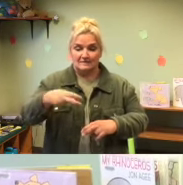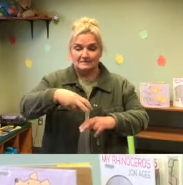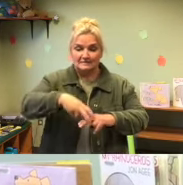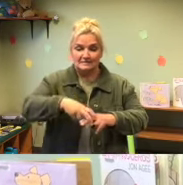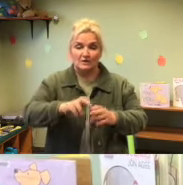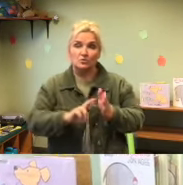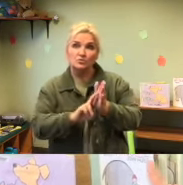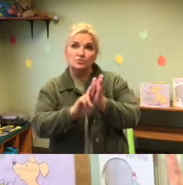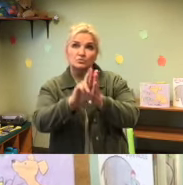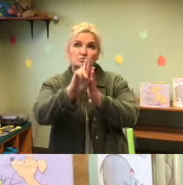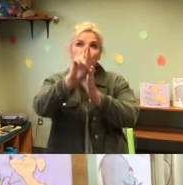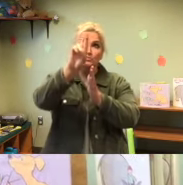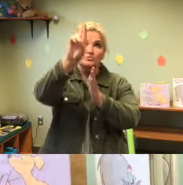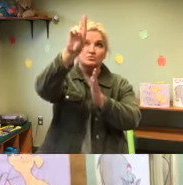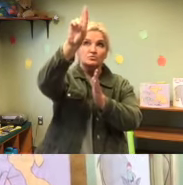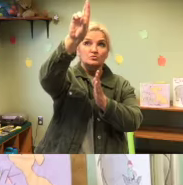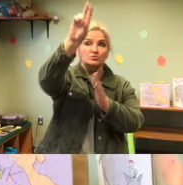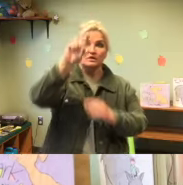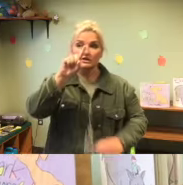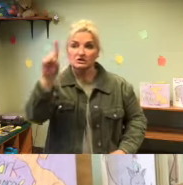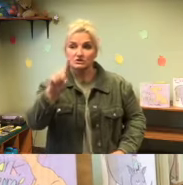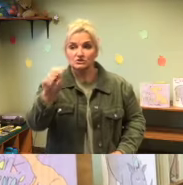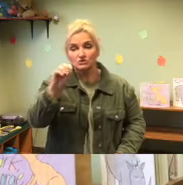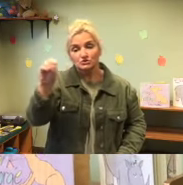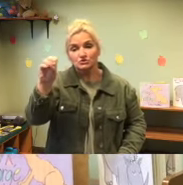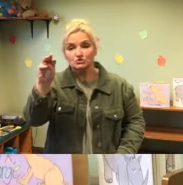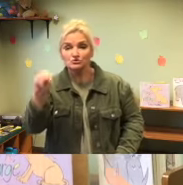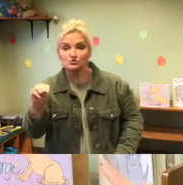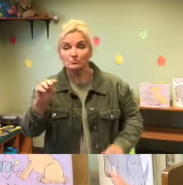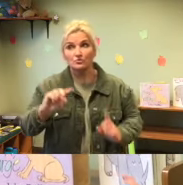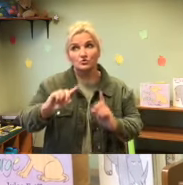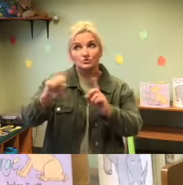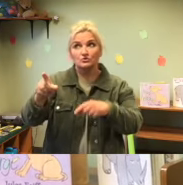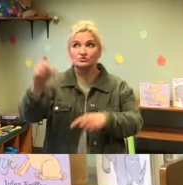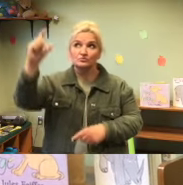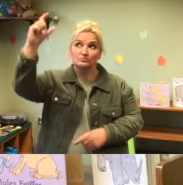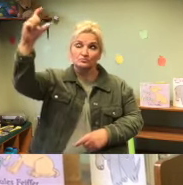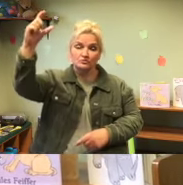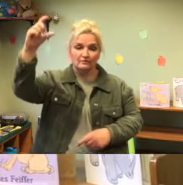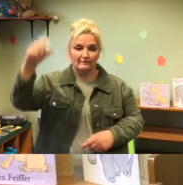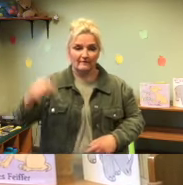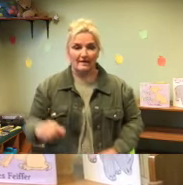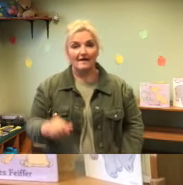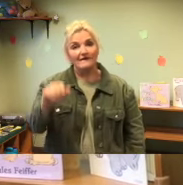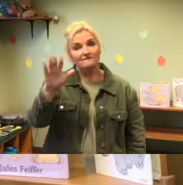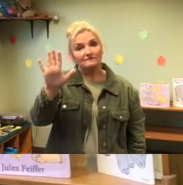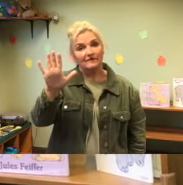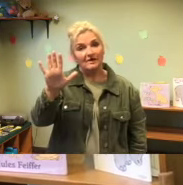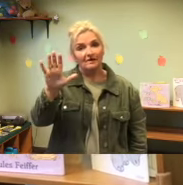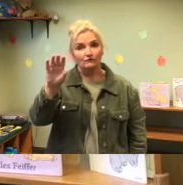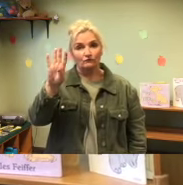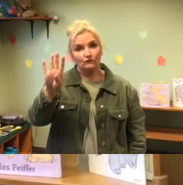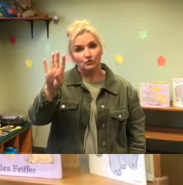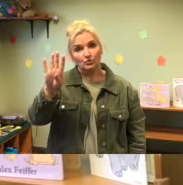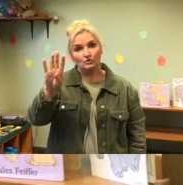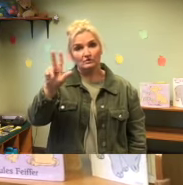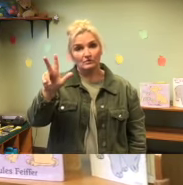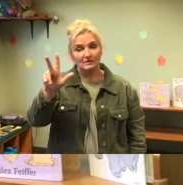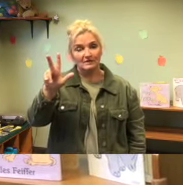Zoom, zoom, zoom, we're going to the moon. 5,